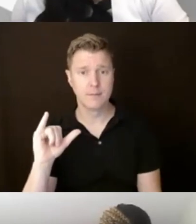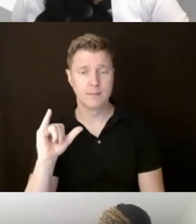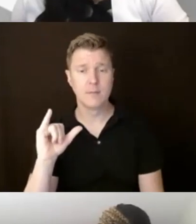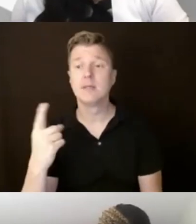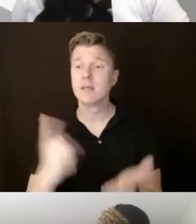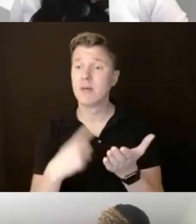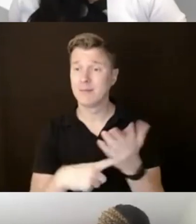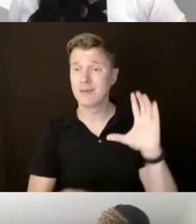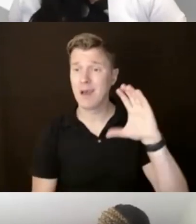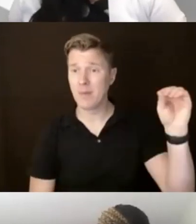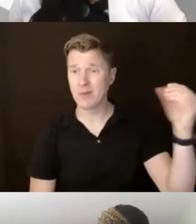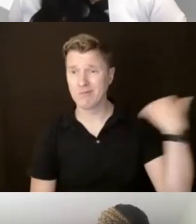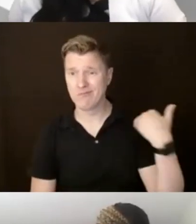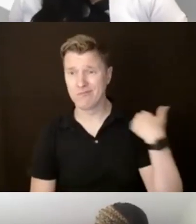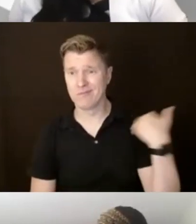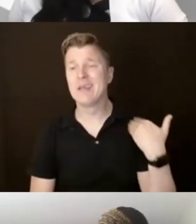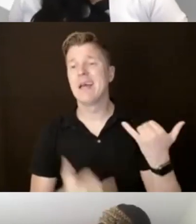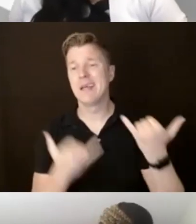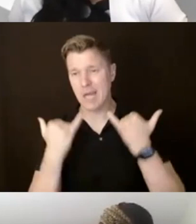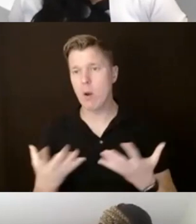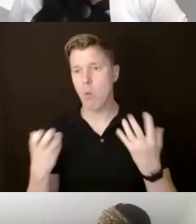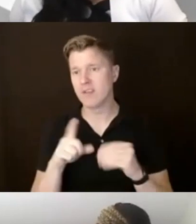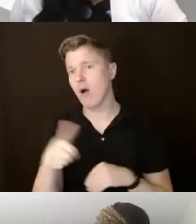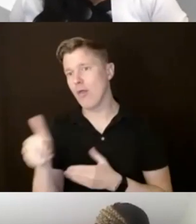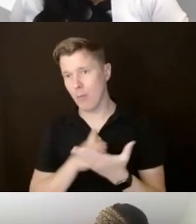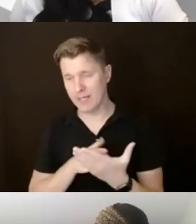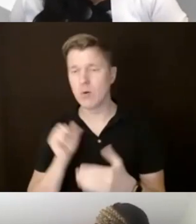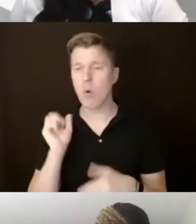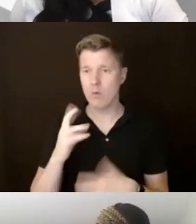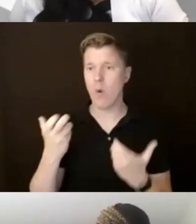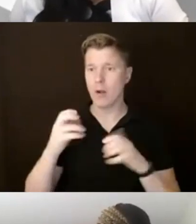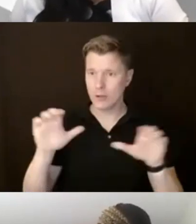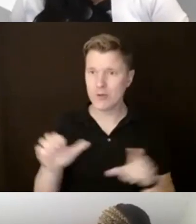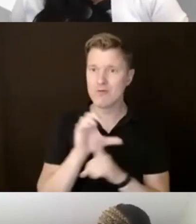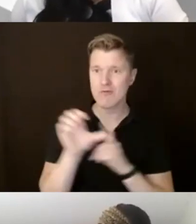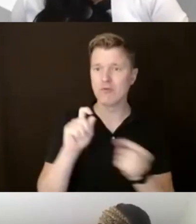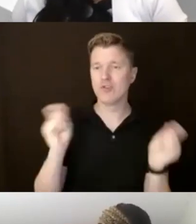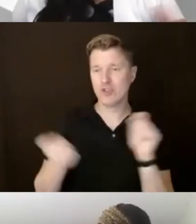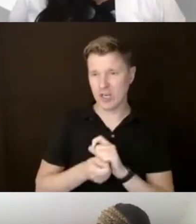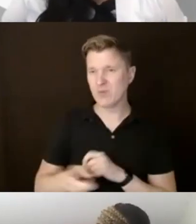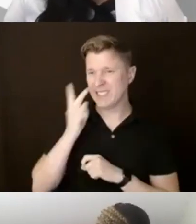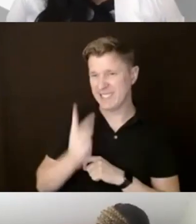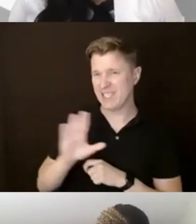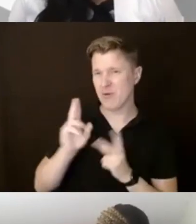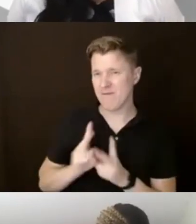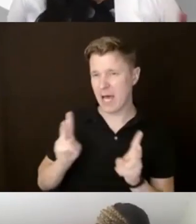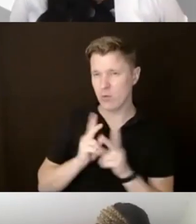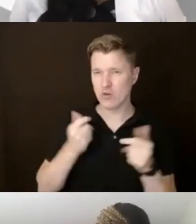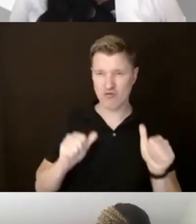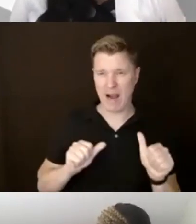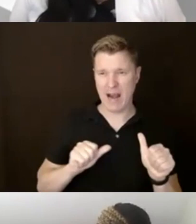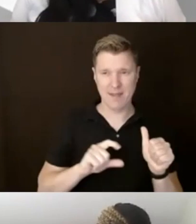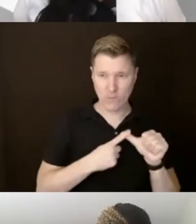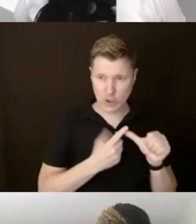say, okay, now we want this other piece, or now we want to do the culture change because now we tried these other things, and